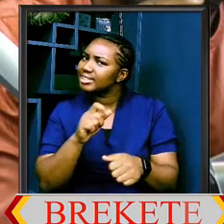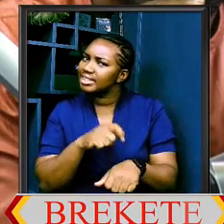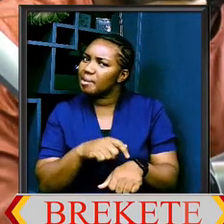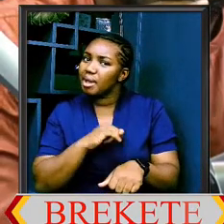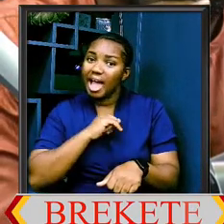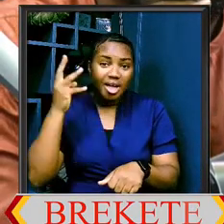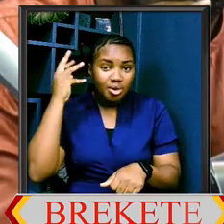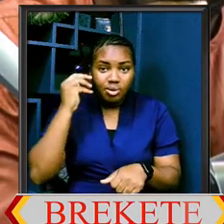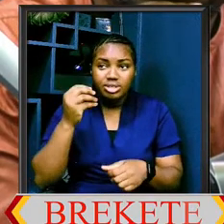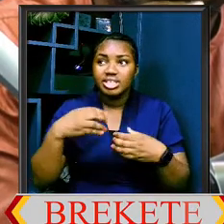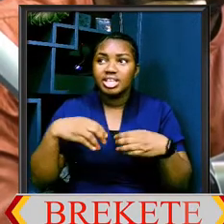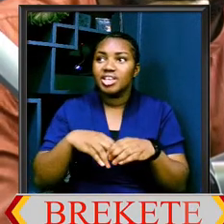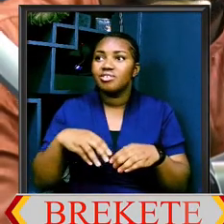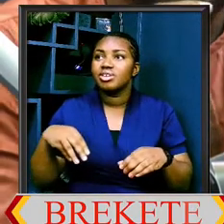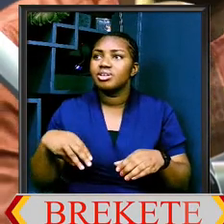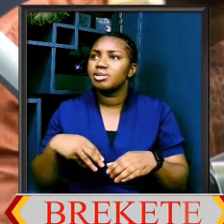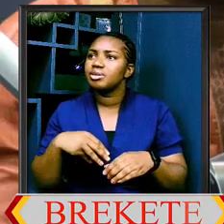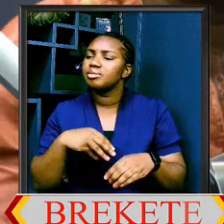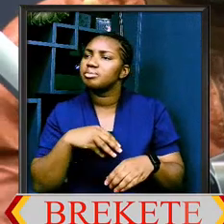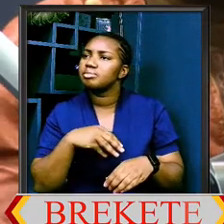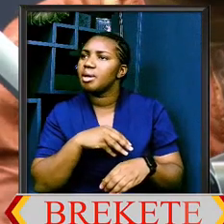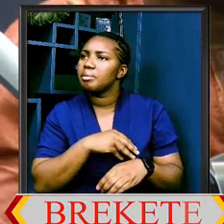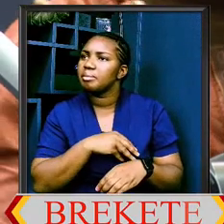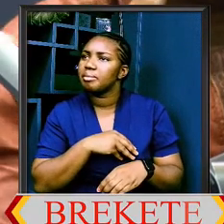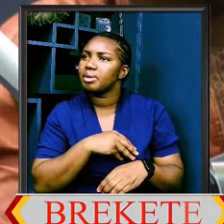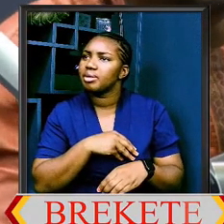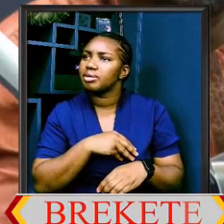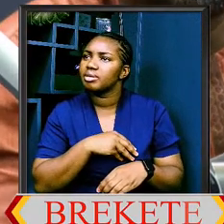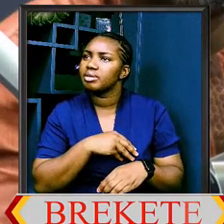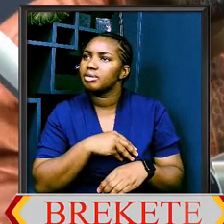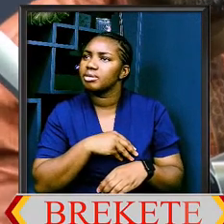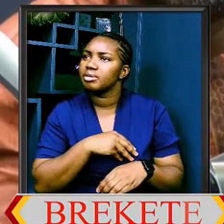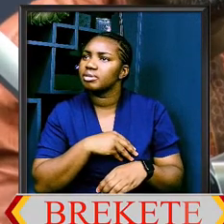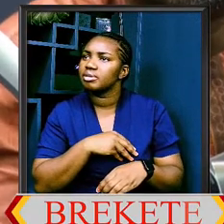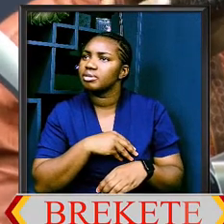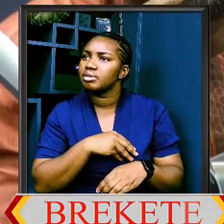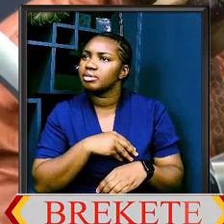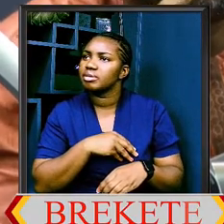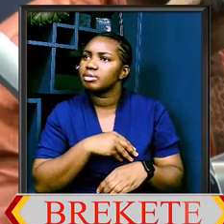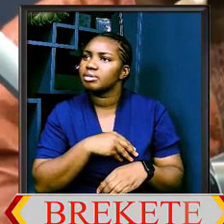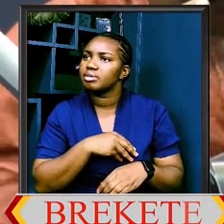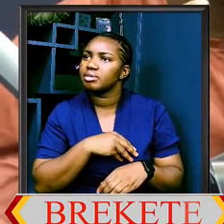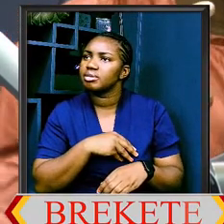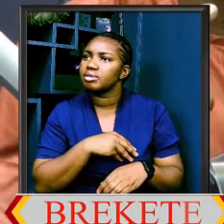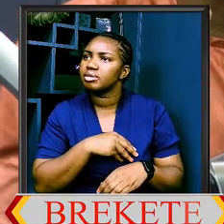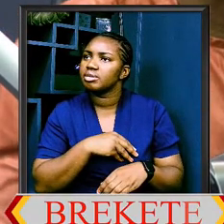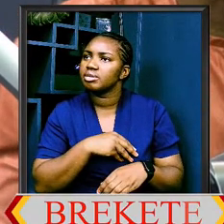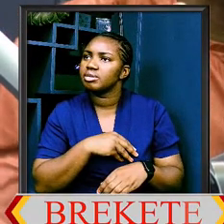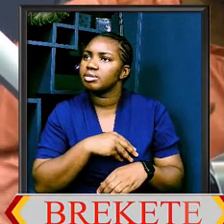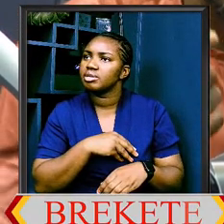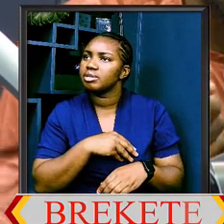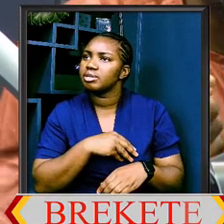I'm even a member of people that impeach the Babangida. You are a member of the team that impeach the Babangida.